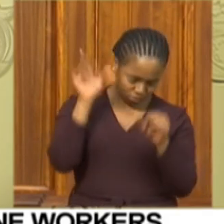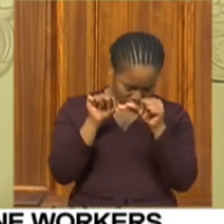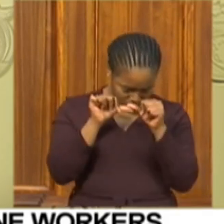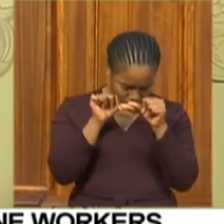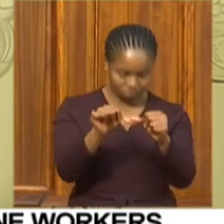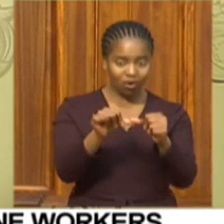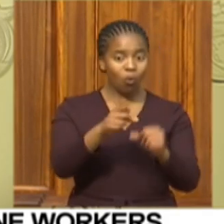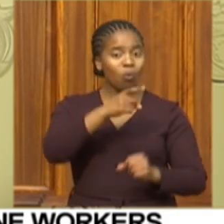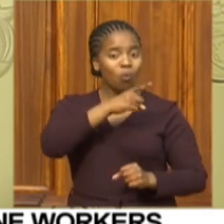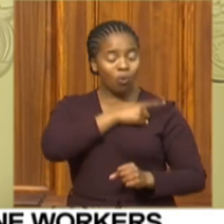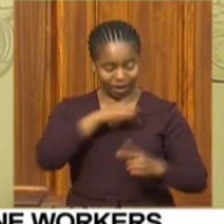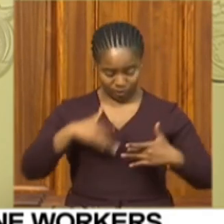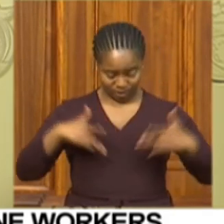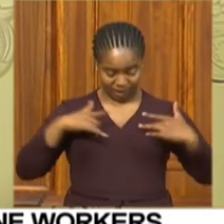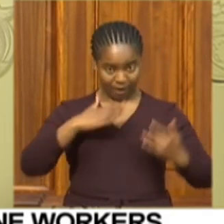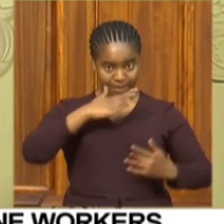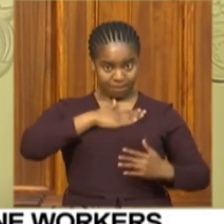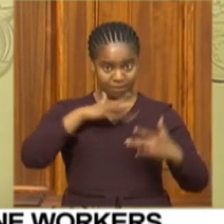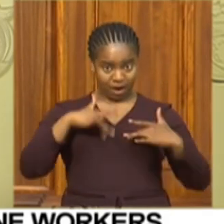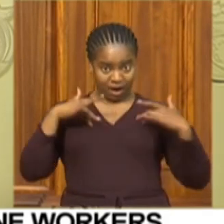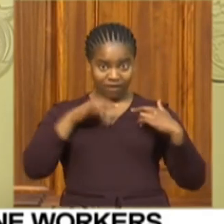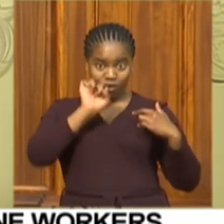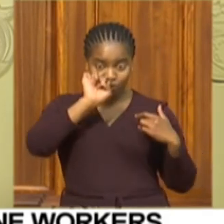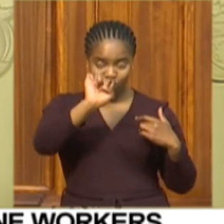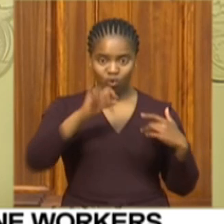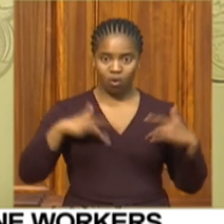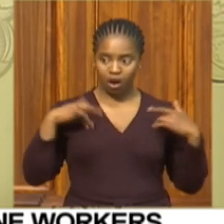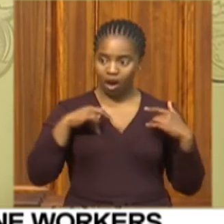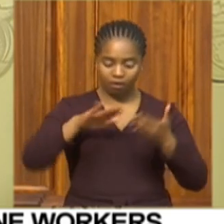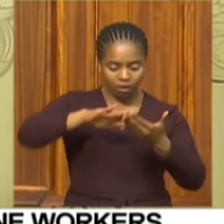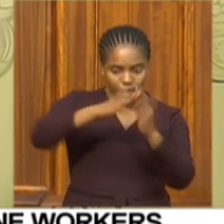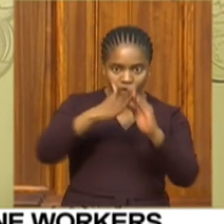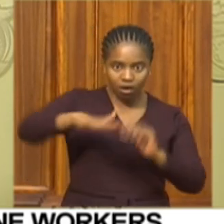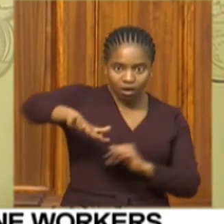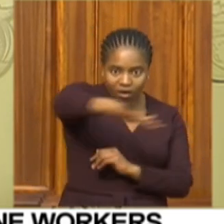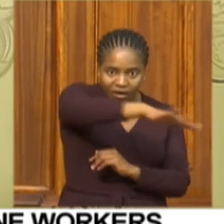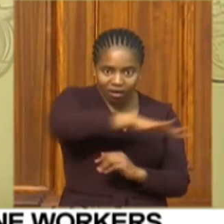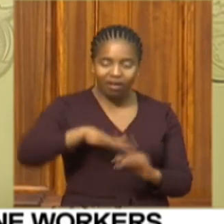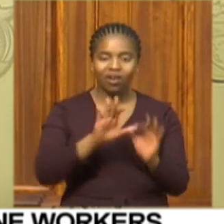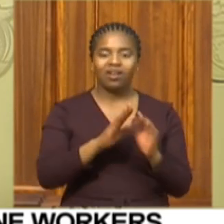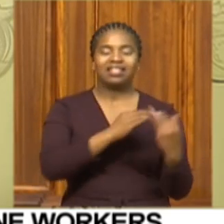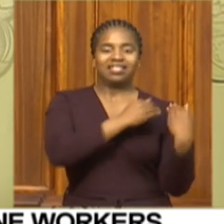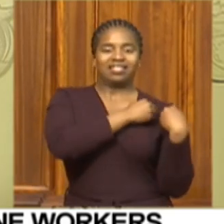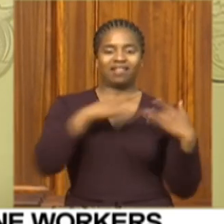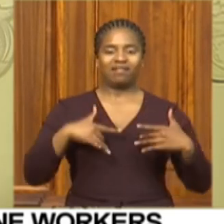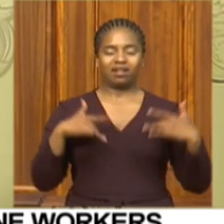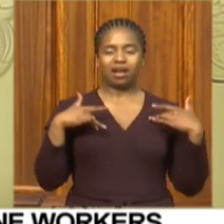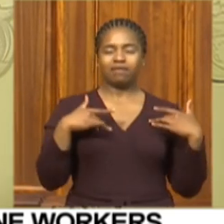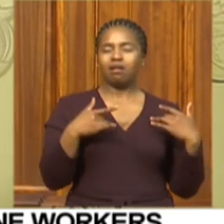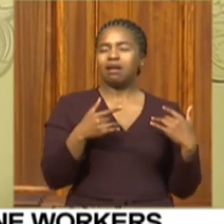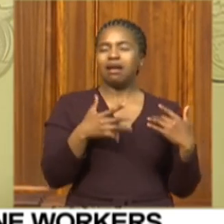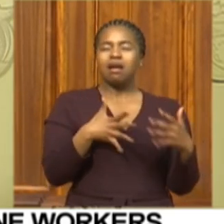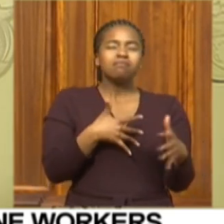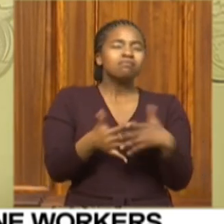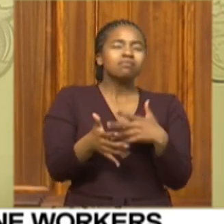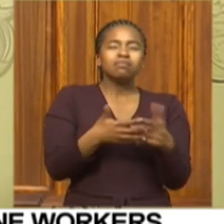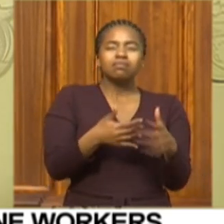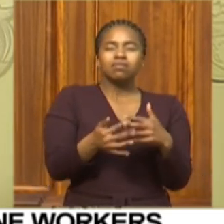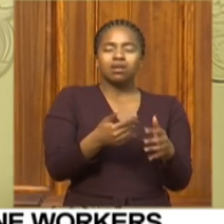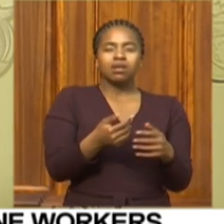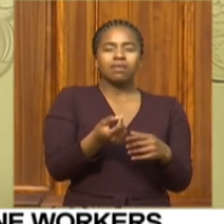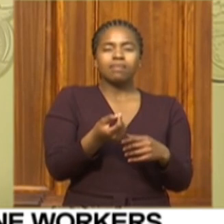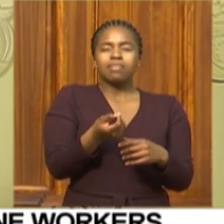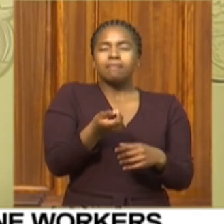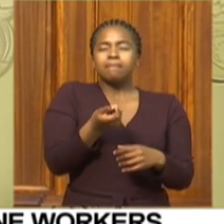save our lives as well as the lives of others. Even the slightest lapse